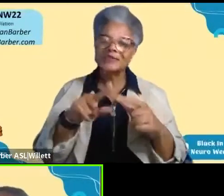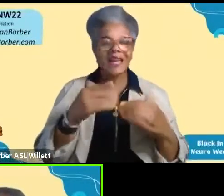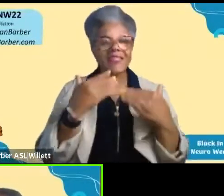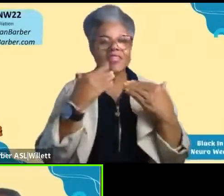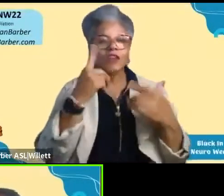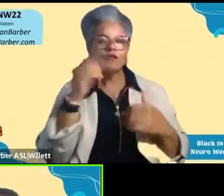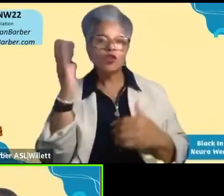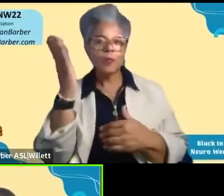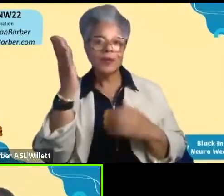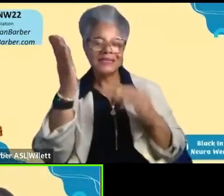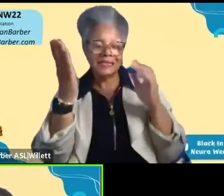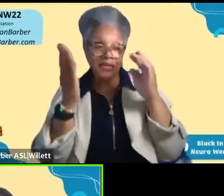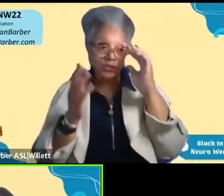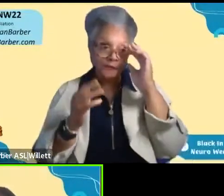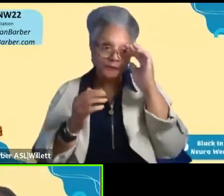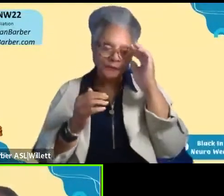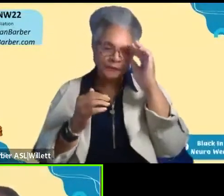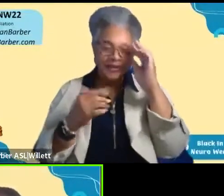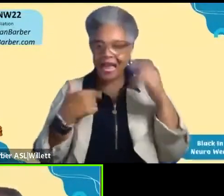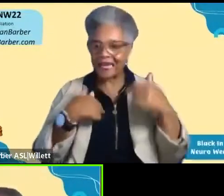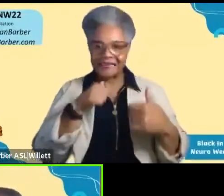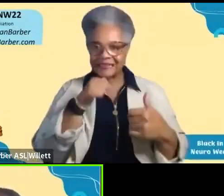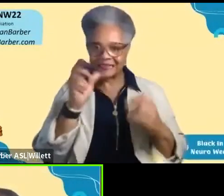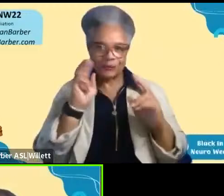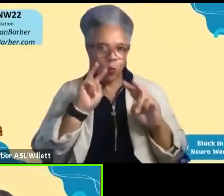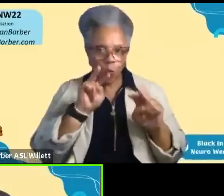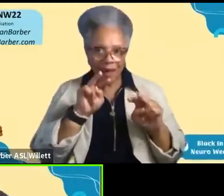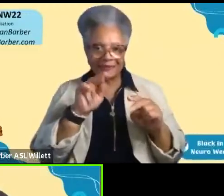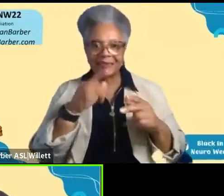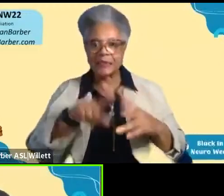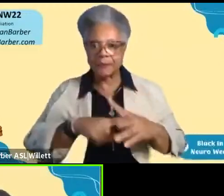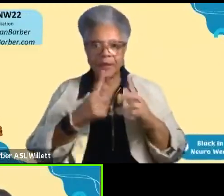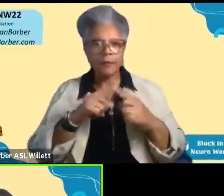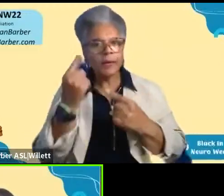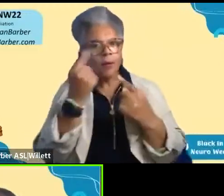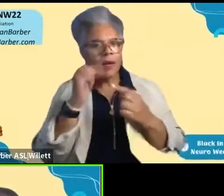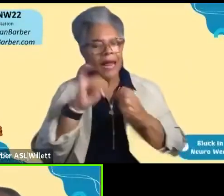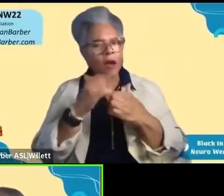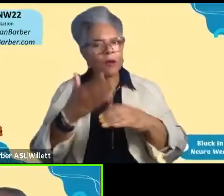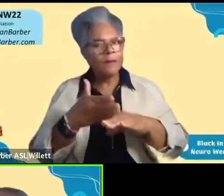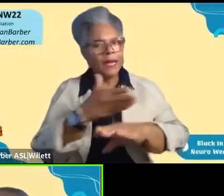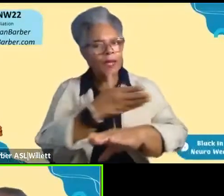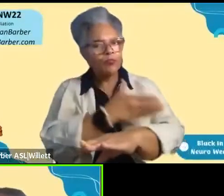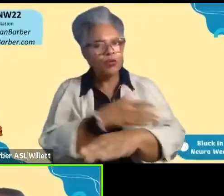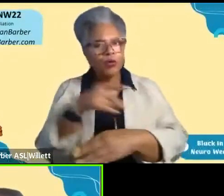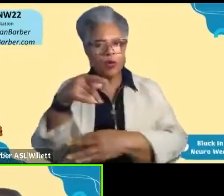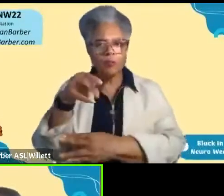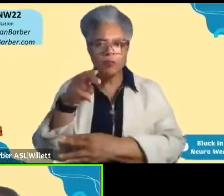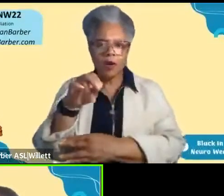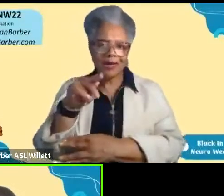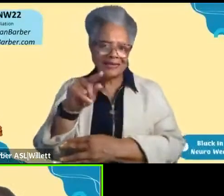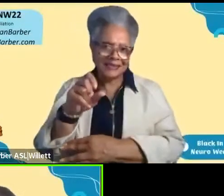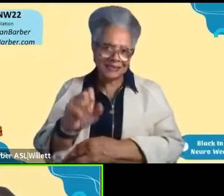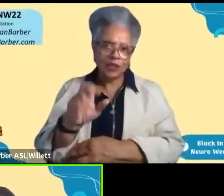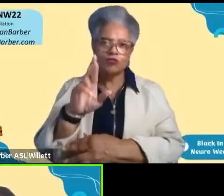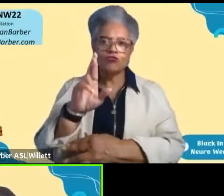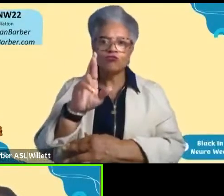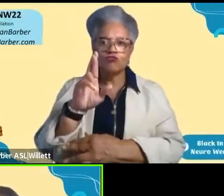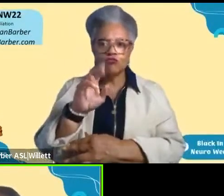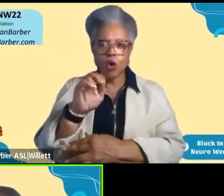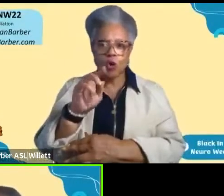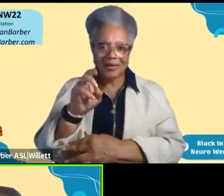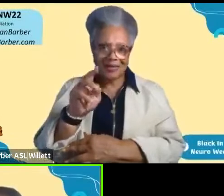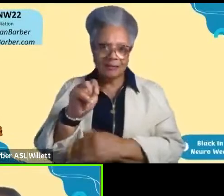your presentation. I didn't watch it at the beginning, but I'm wondering how this may improve Parkinson rodent model.